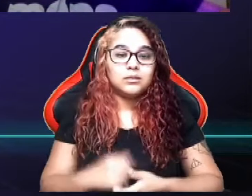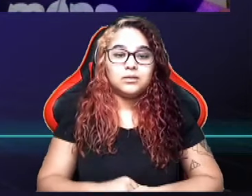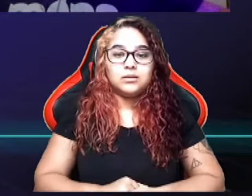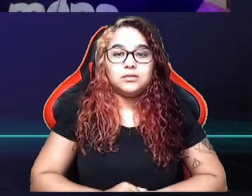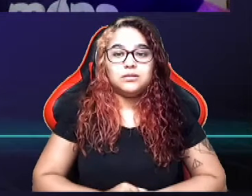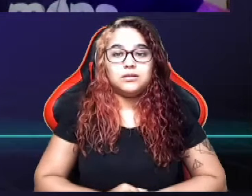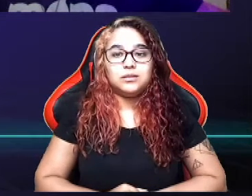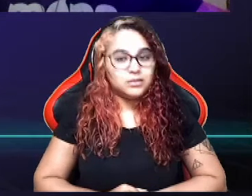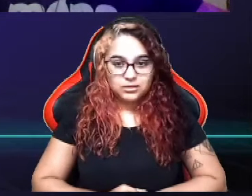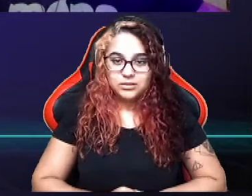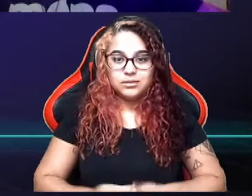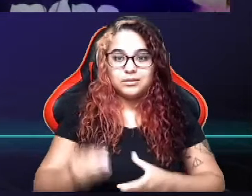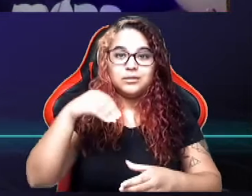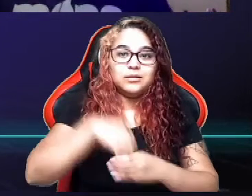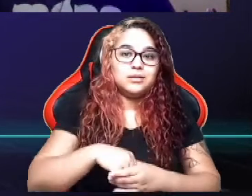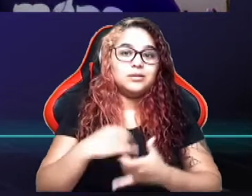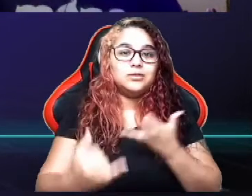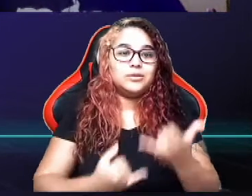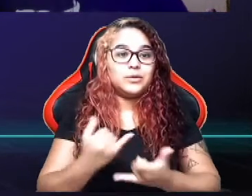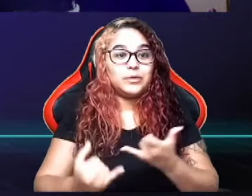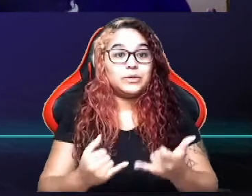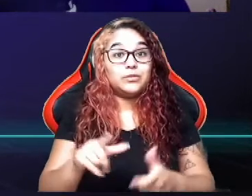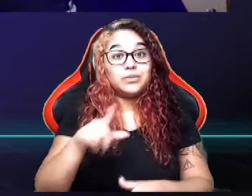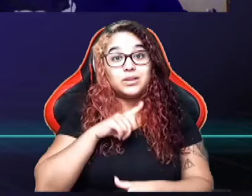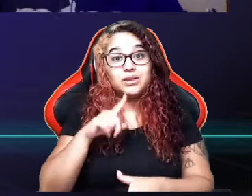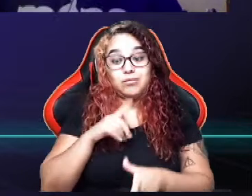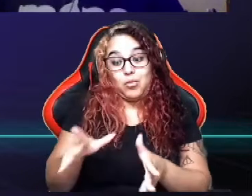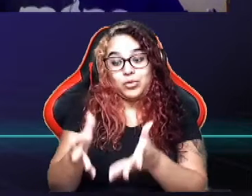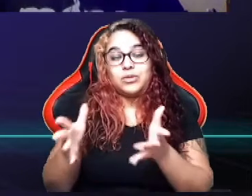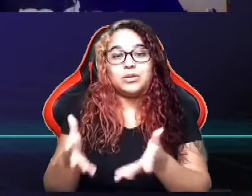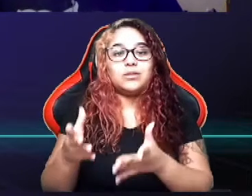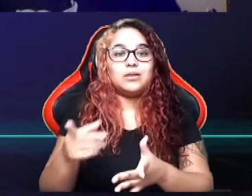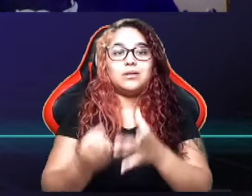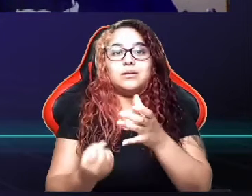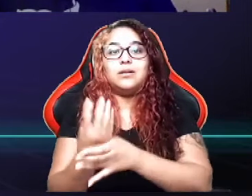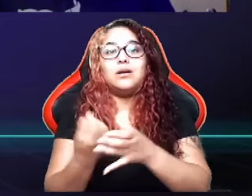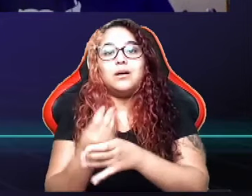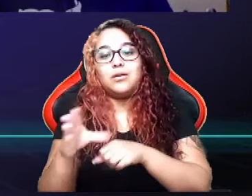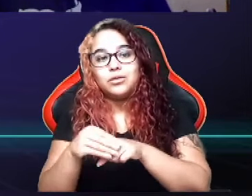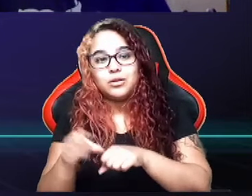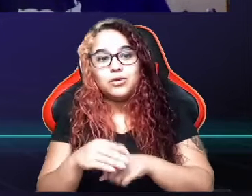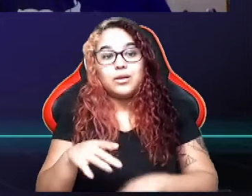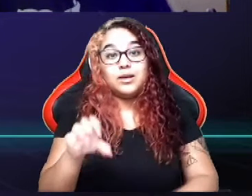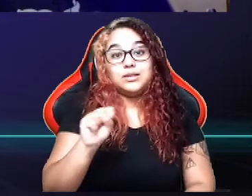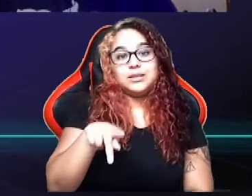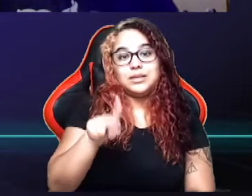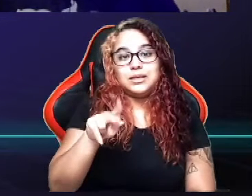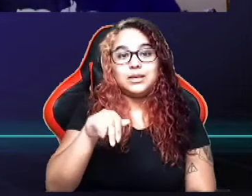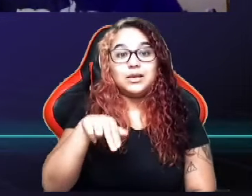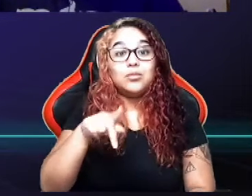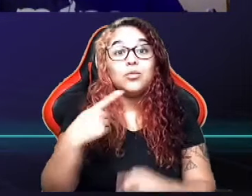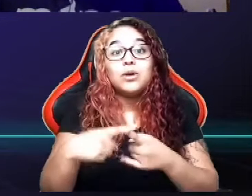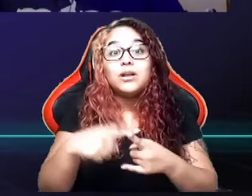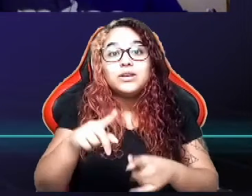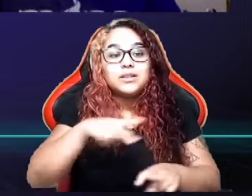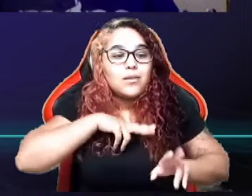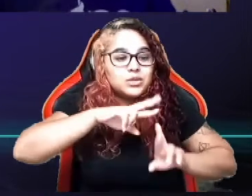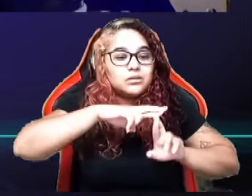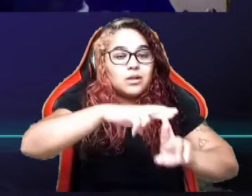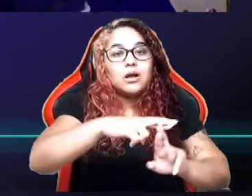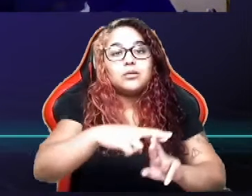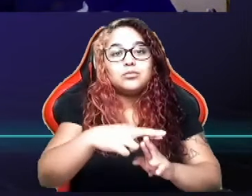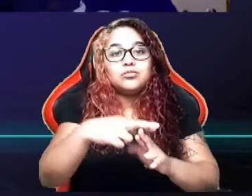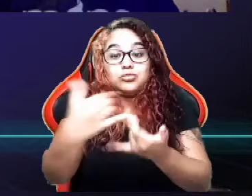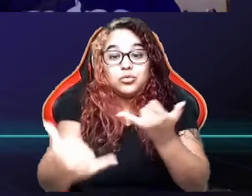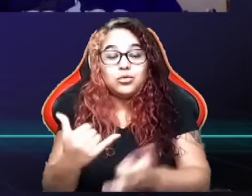going to share the revenue, have their character in the game that motivates them to create content, their own skins. They're going to be represented by the game that